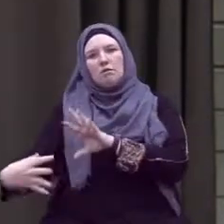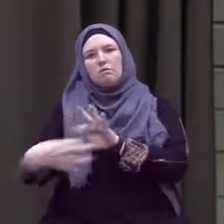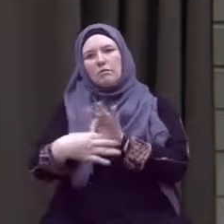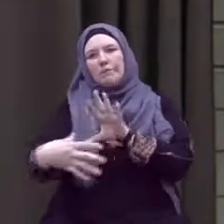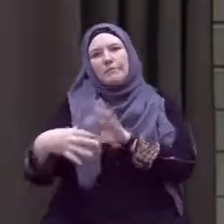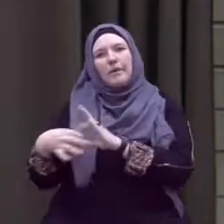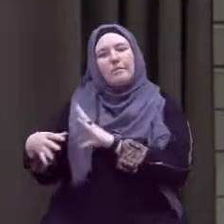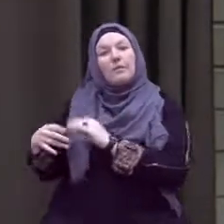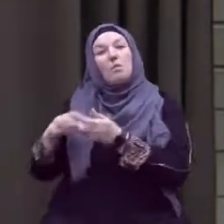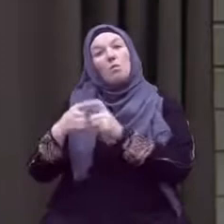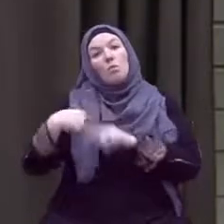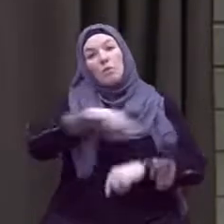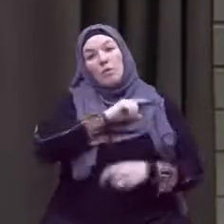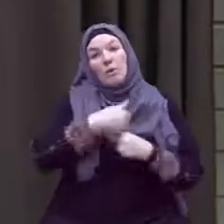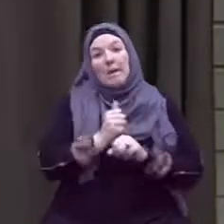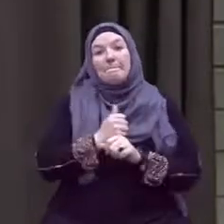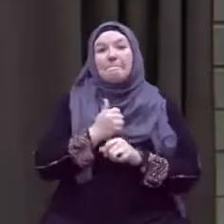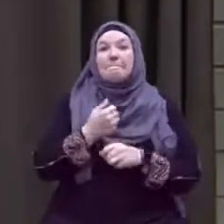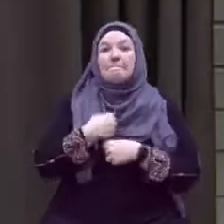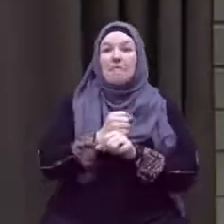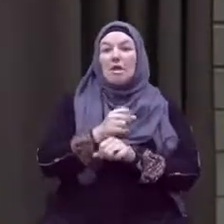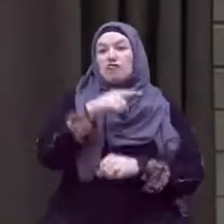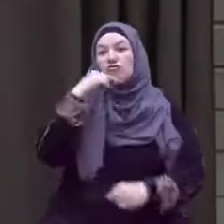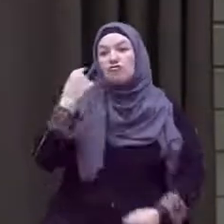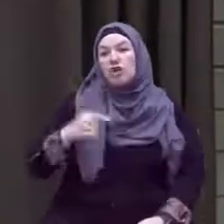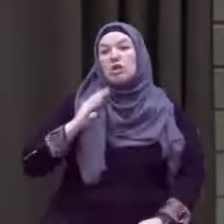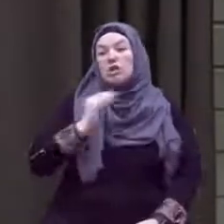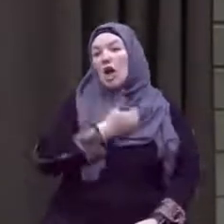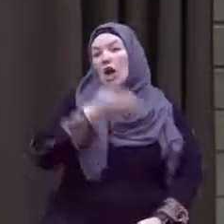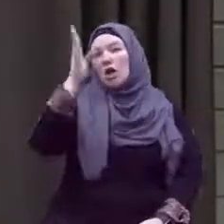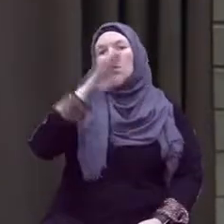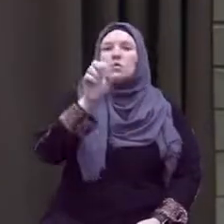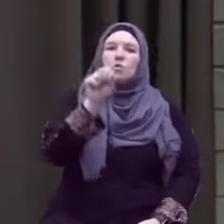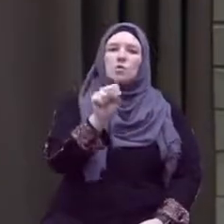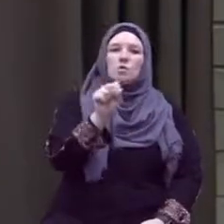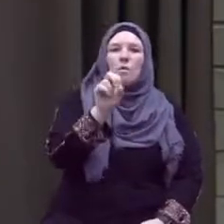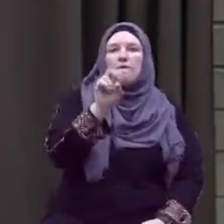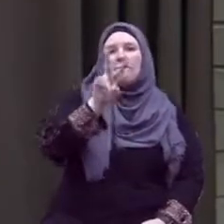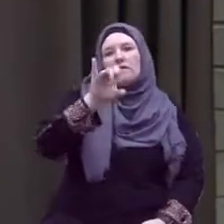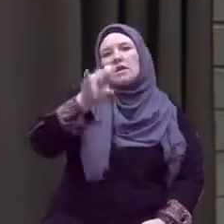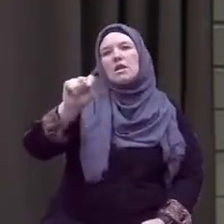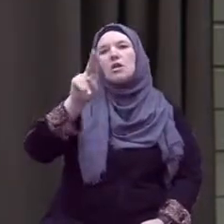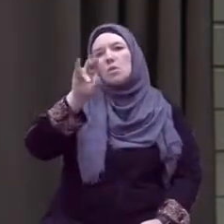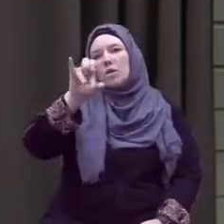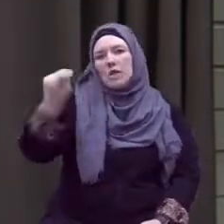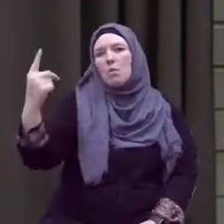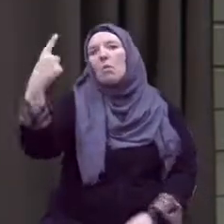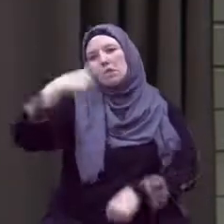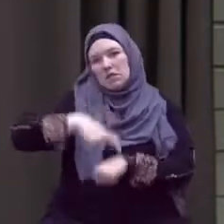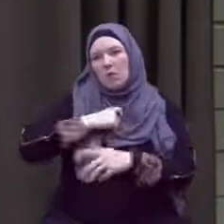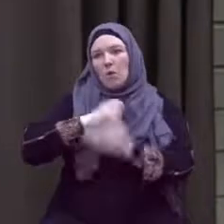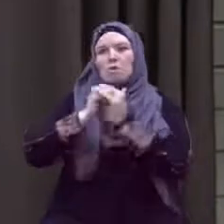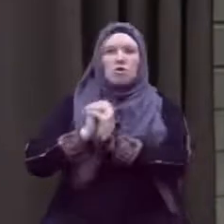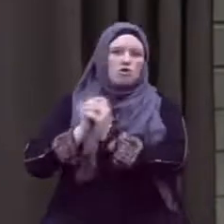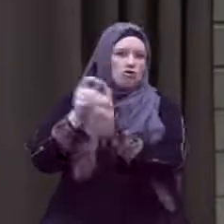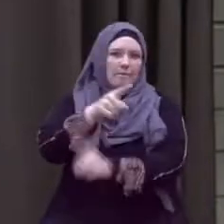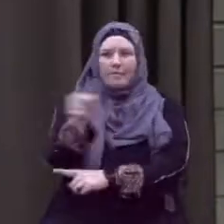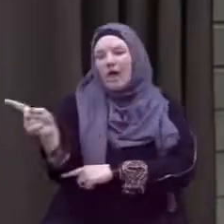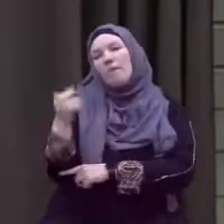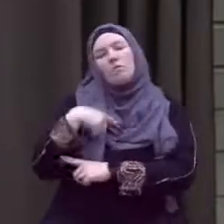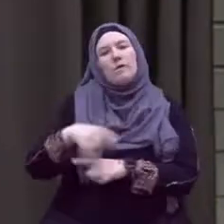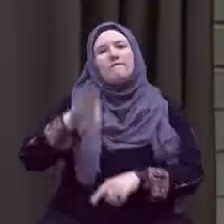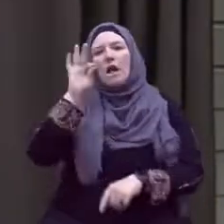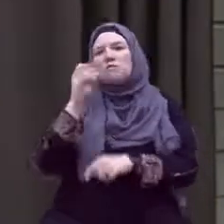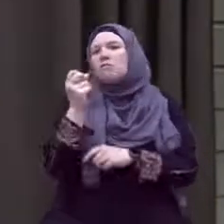When we made Russia our God at one point, or the Soviet Union, it took us decades to